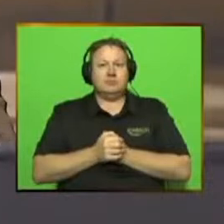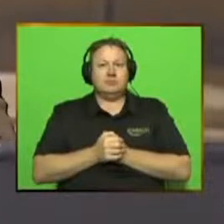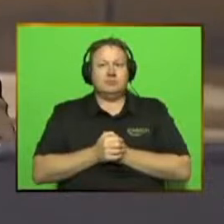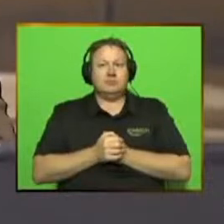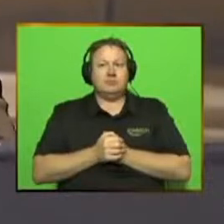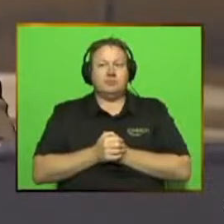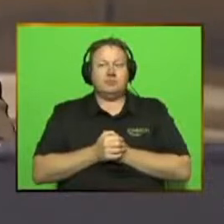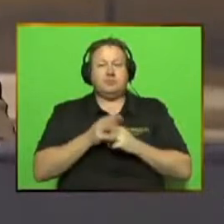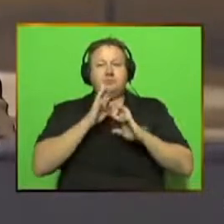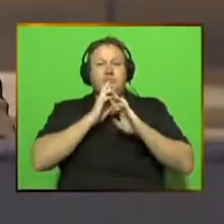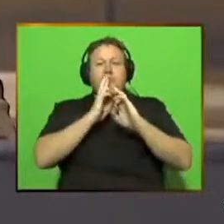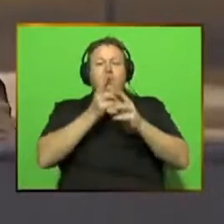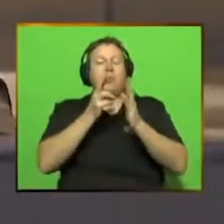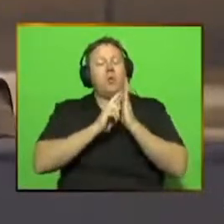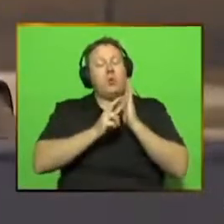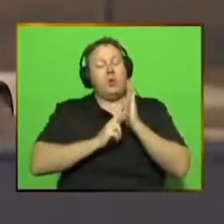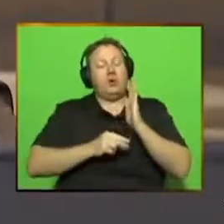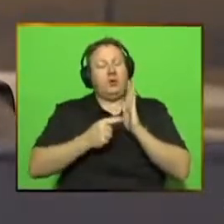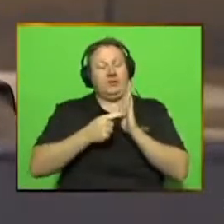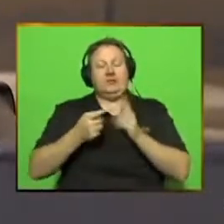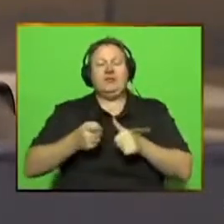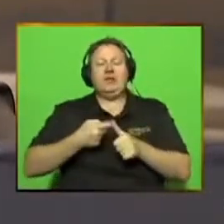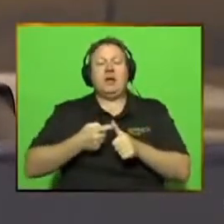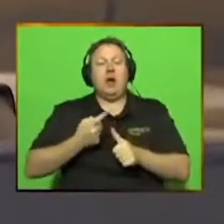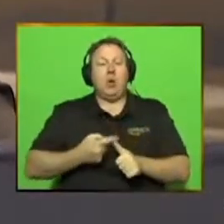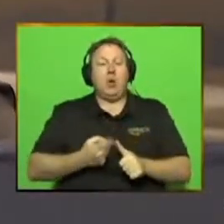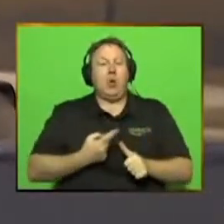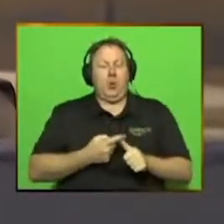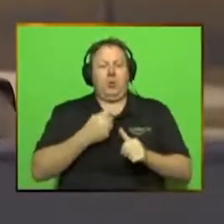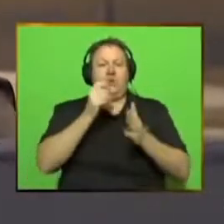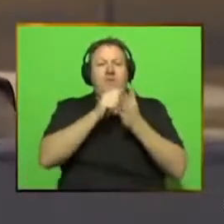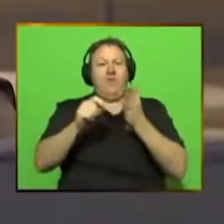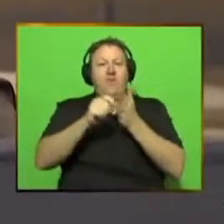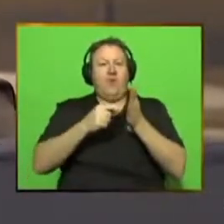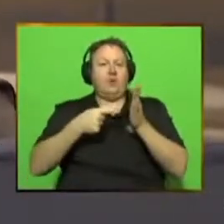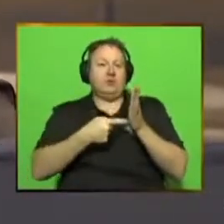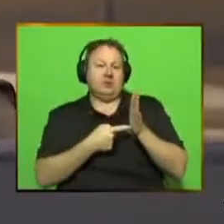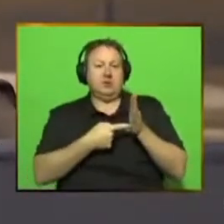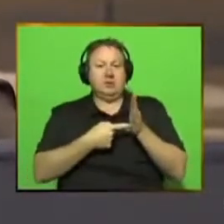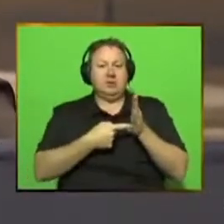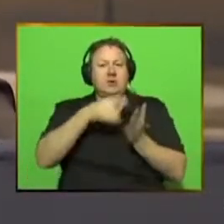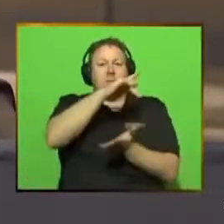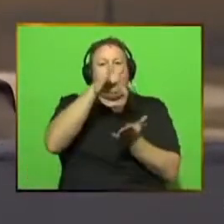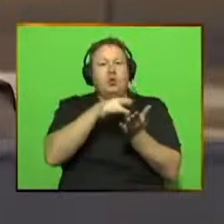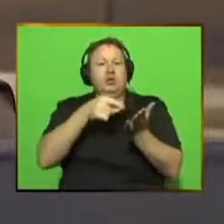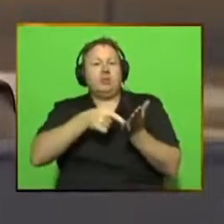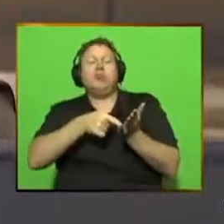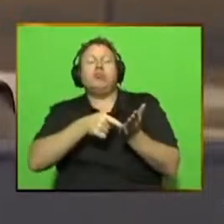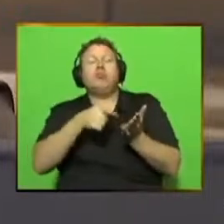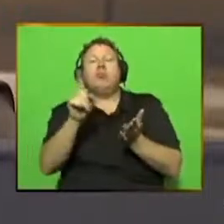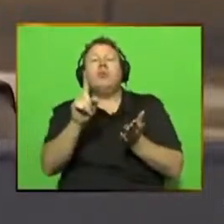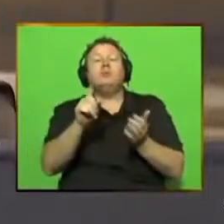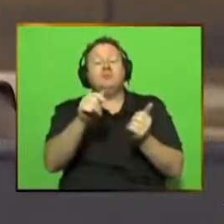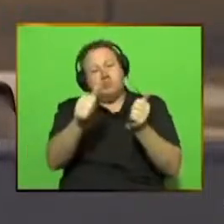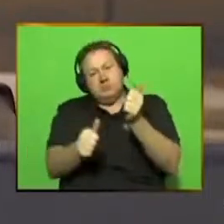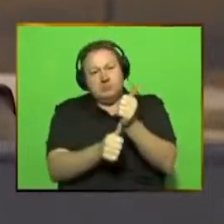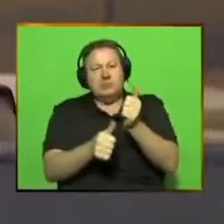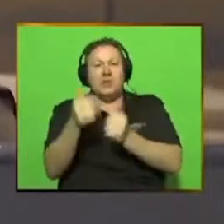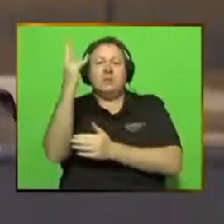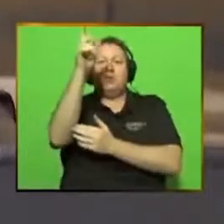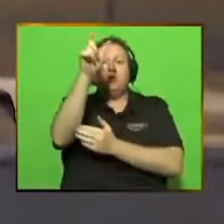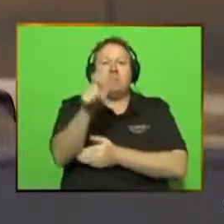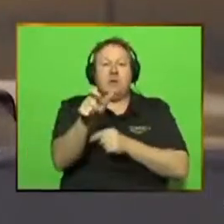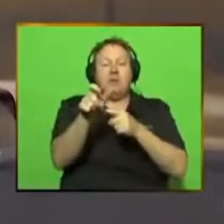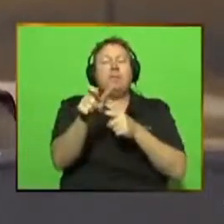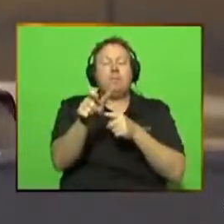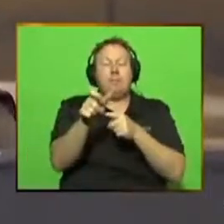the report on the results of the counting of votes for the position of the Deputy Speaker are as